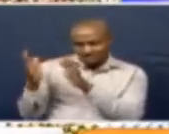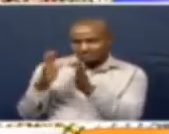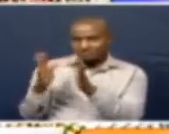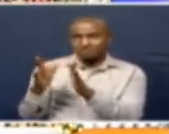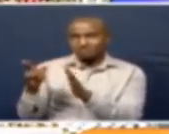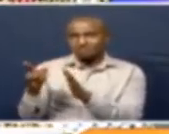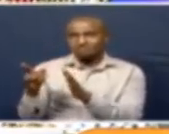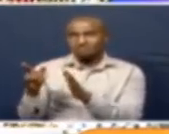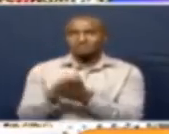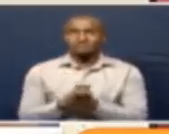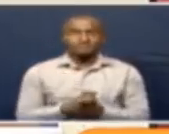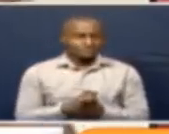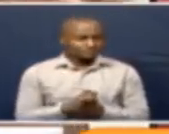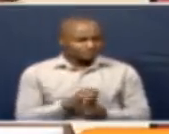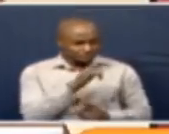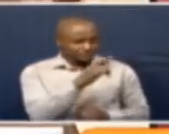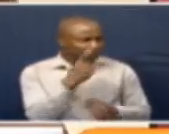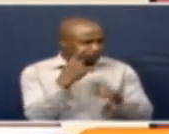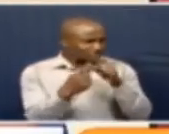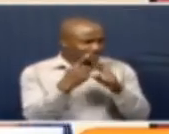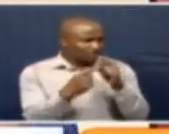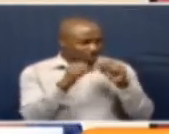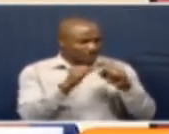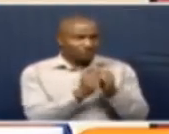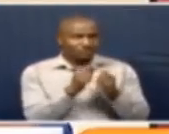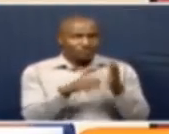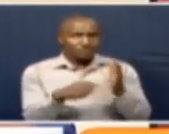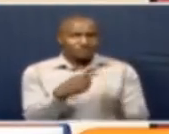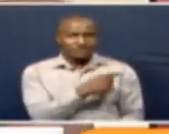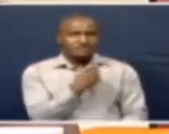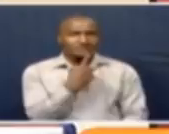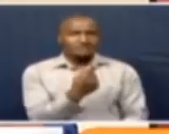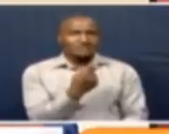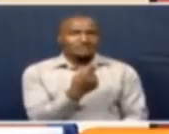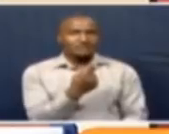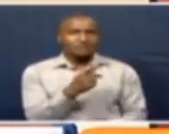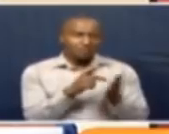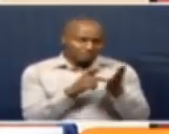properly. Sheila, have you experienced, do you agree with what he's saying, that you're actually paid,